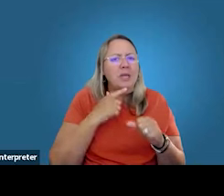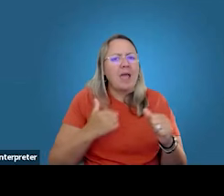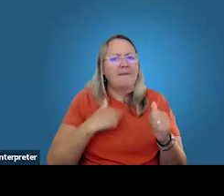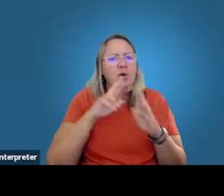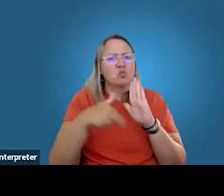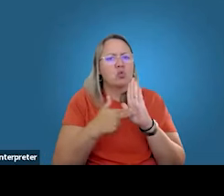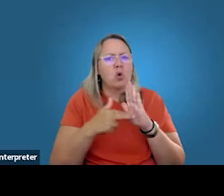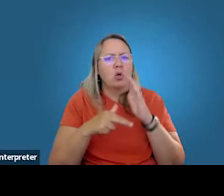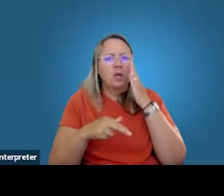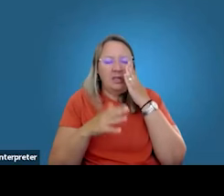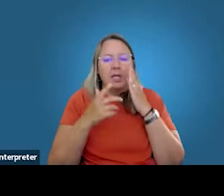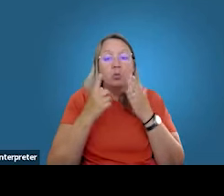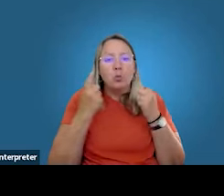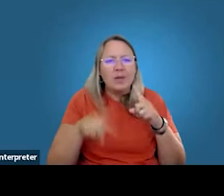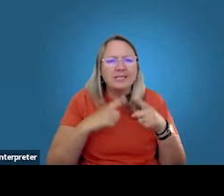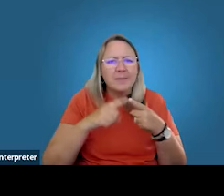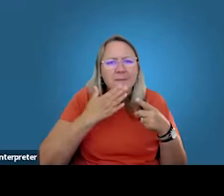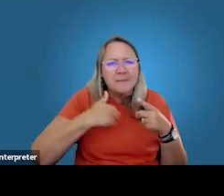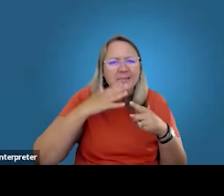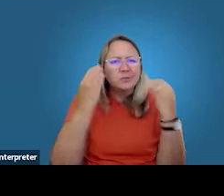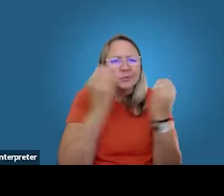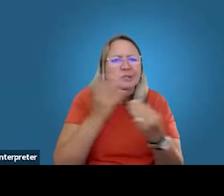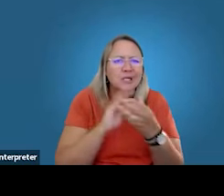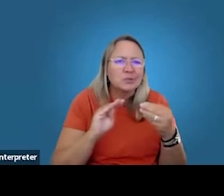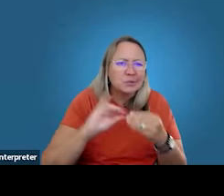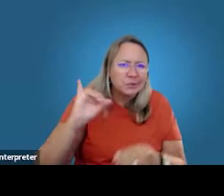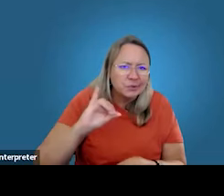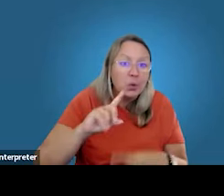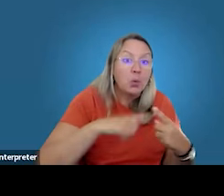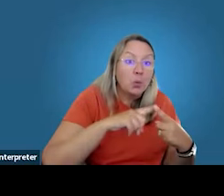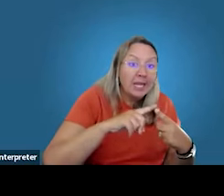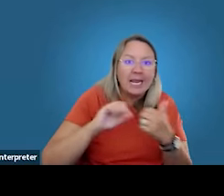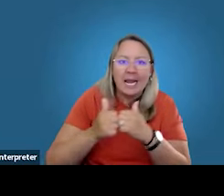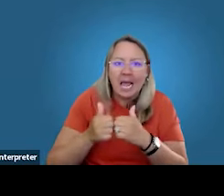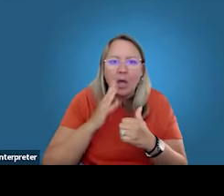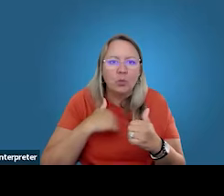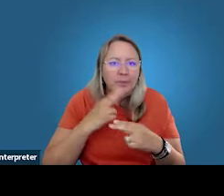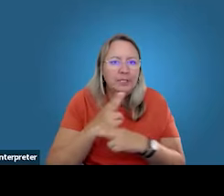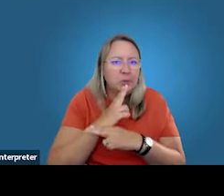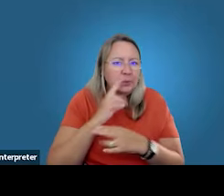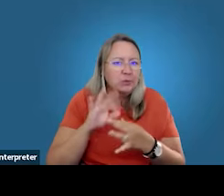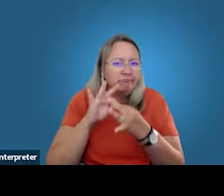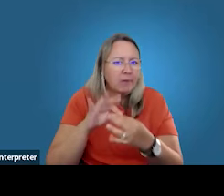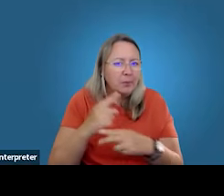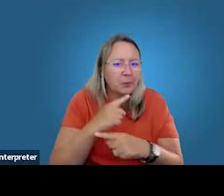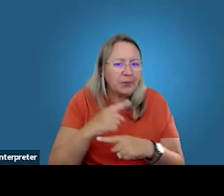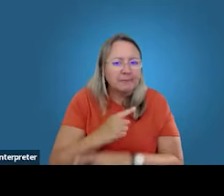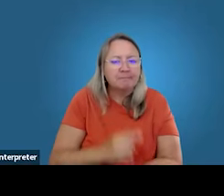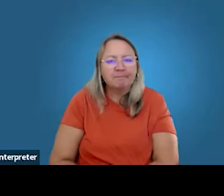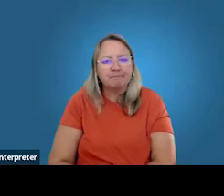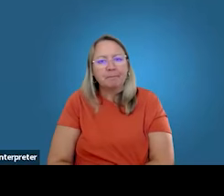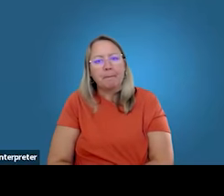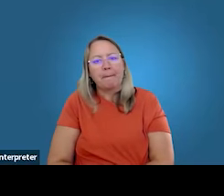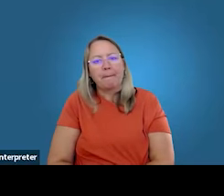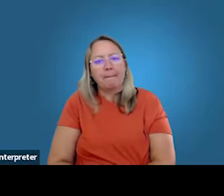role? And when is best to tell our story? Because we're going into their life. When and how is it going to be most immersive for them?